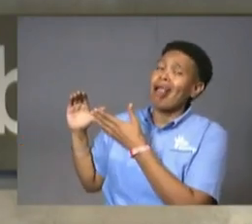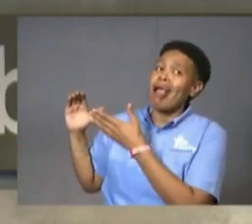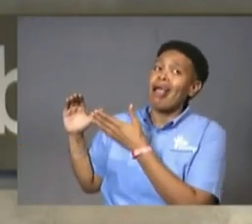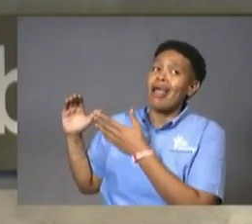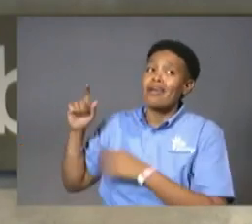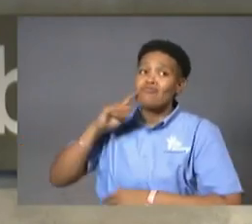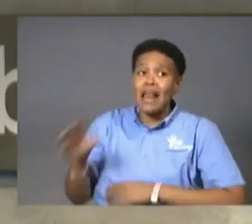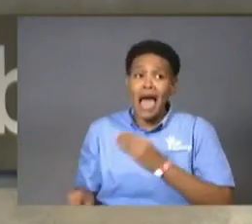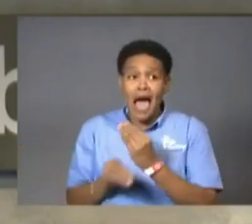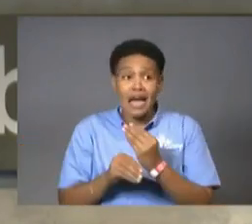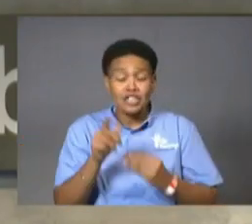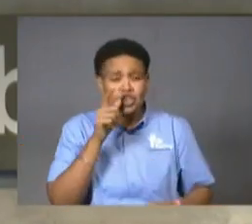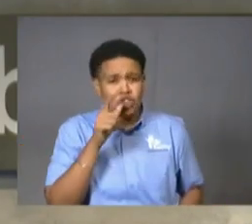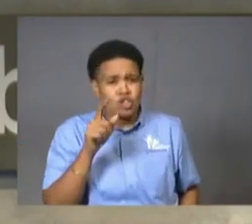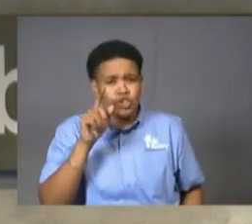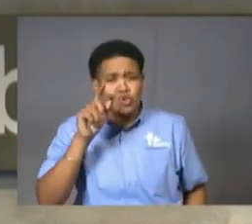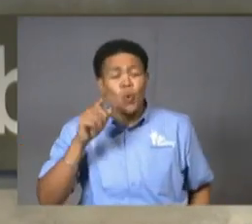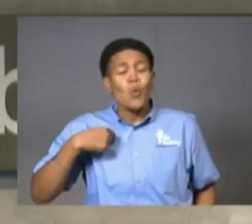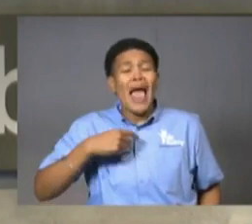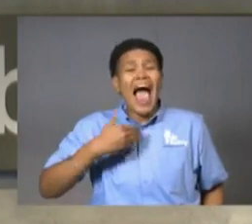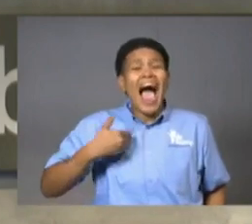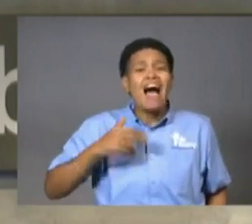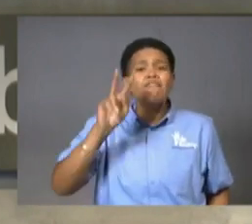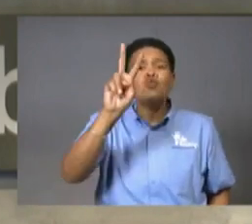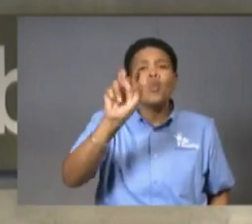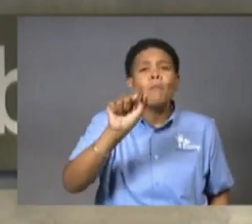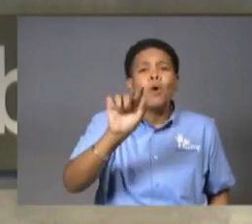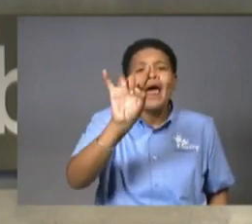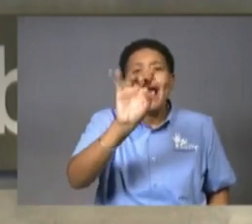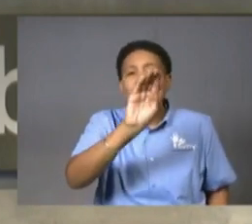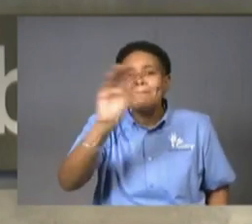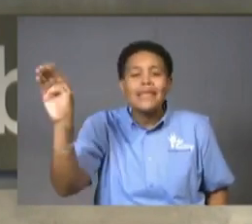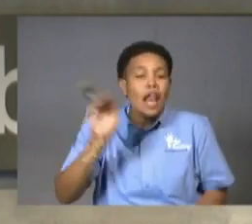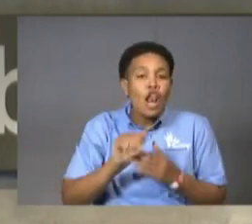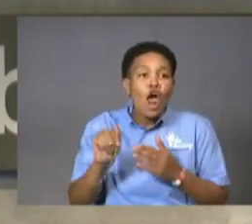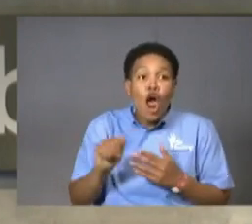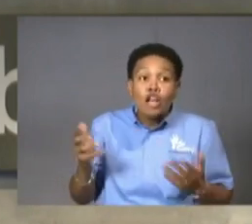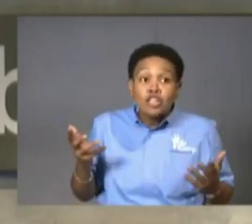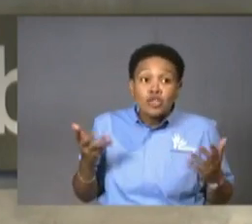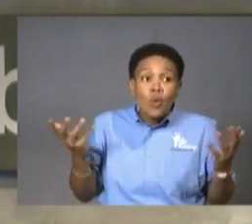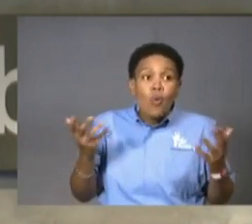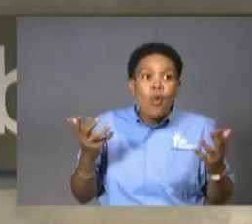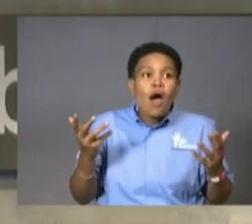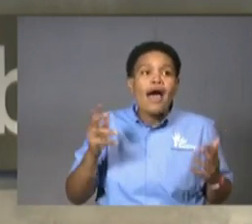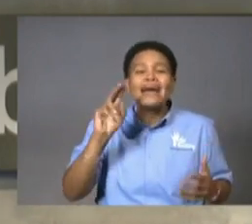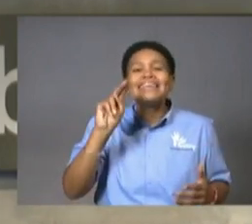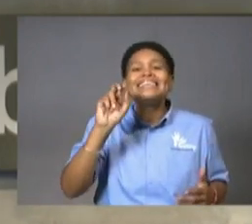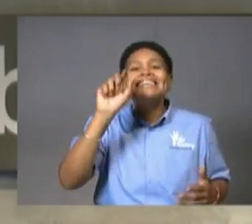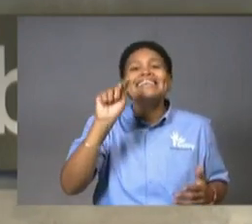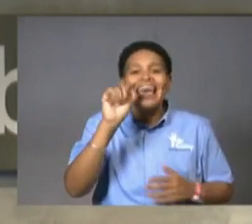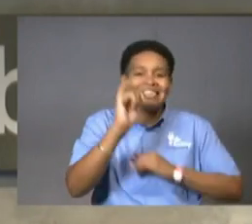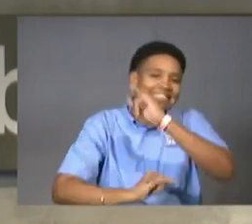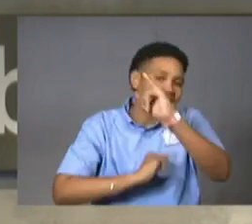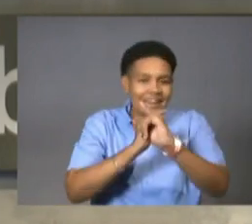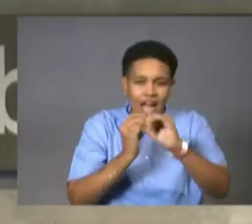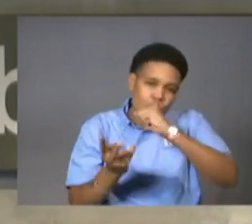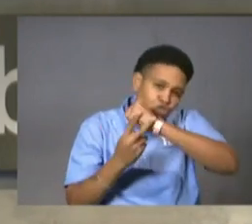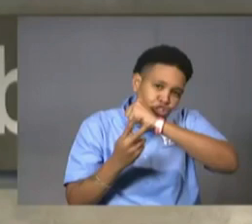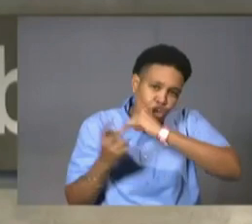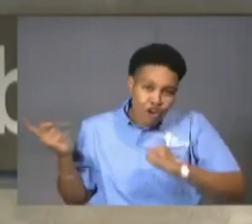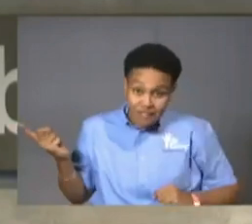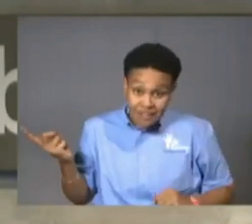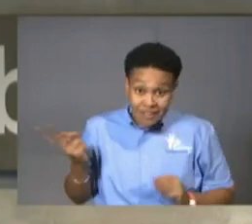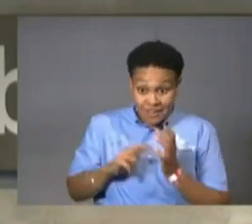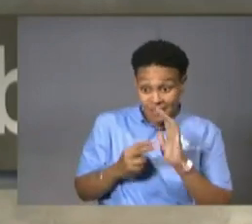in addition to 3.7, but we have $2.8 billion of net international reserves,